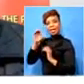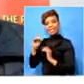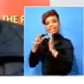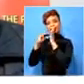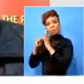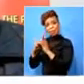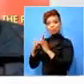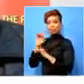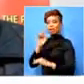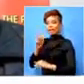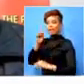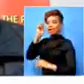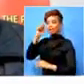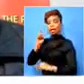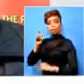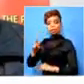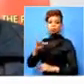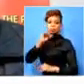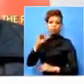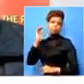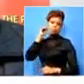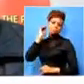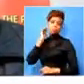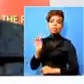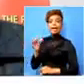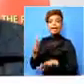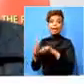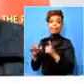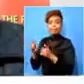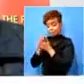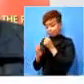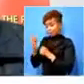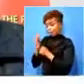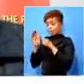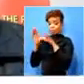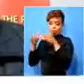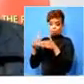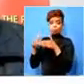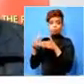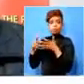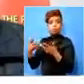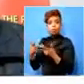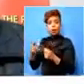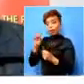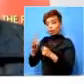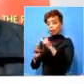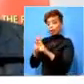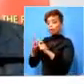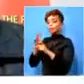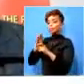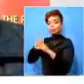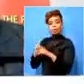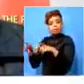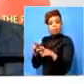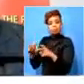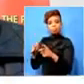taking into account all the other independent commissions of inquiry that were conducted on all of the matters being